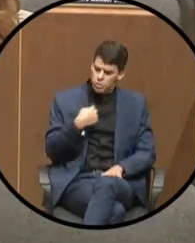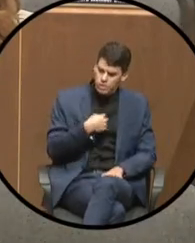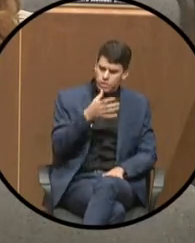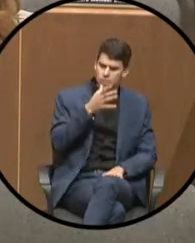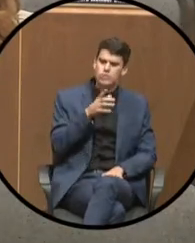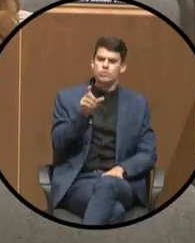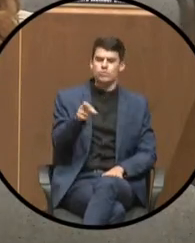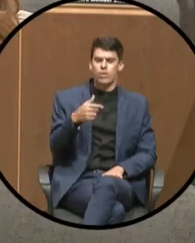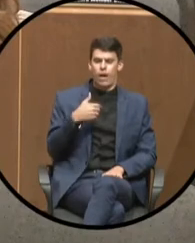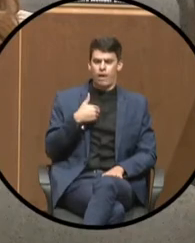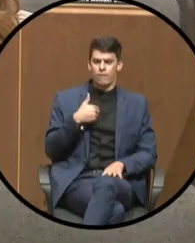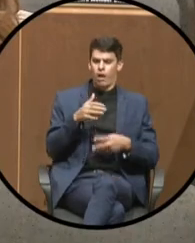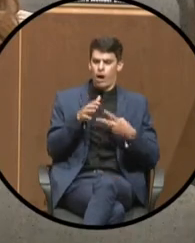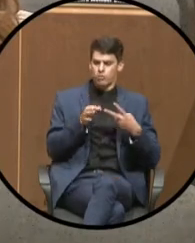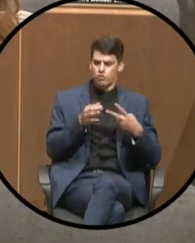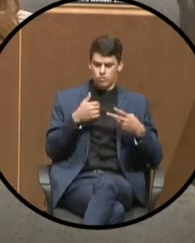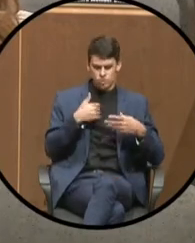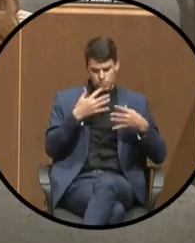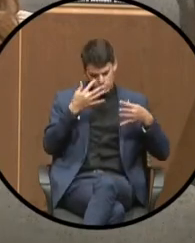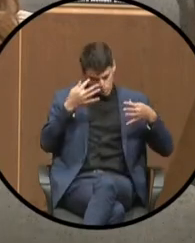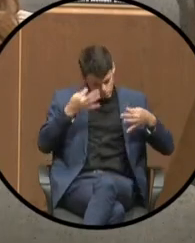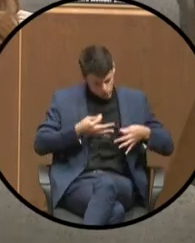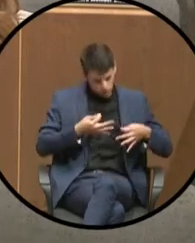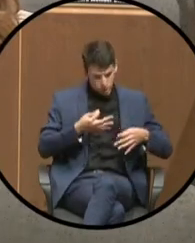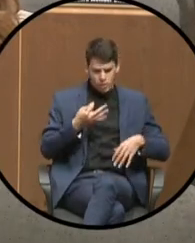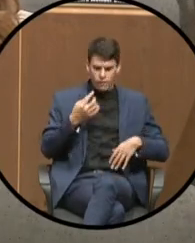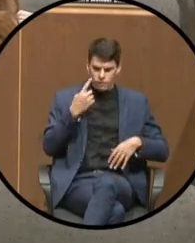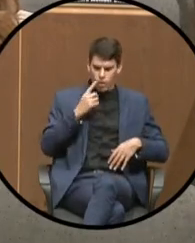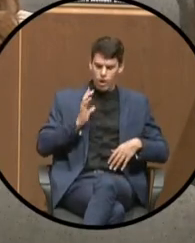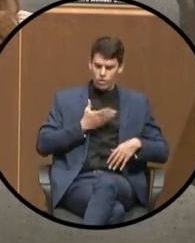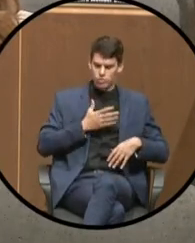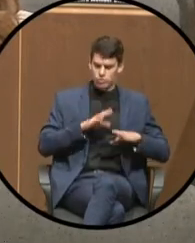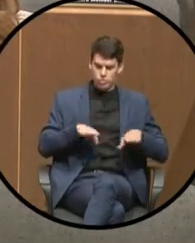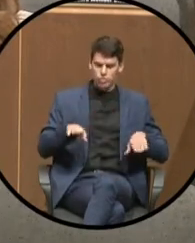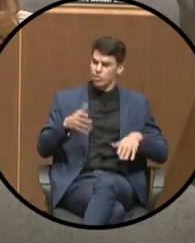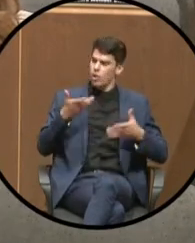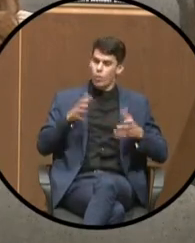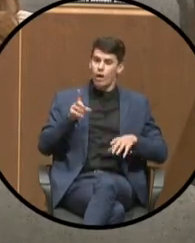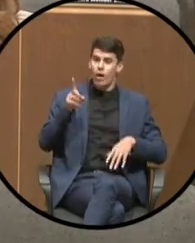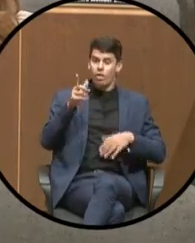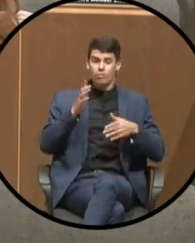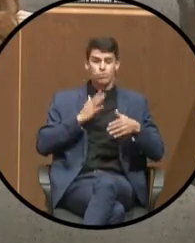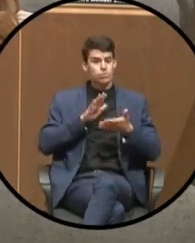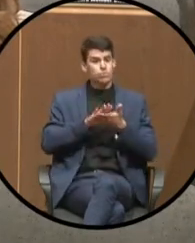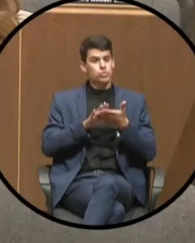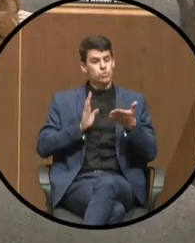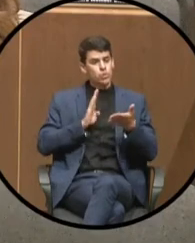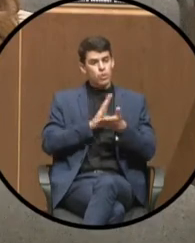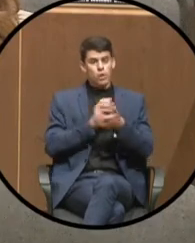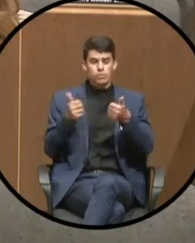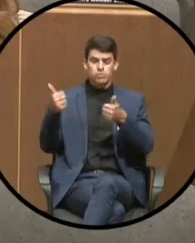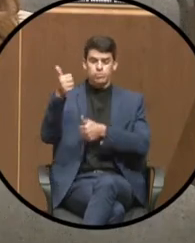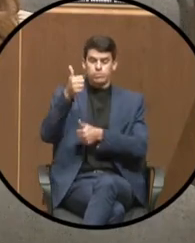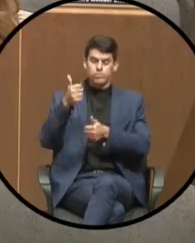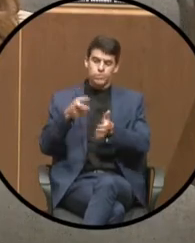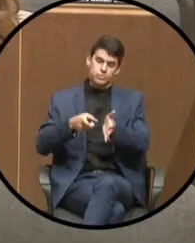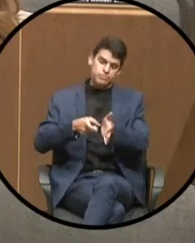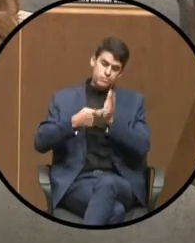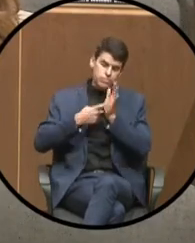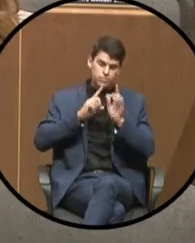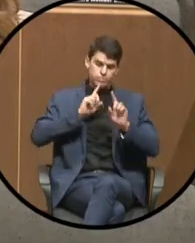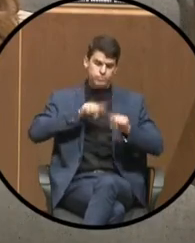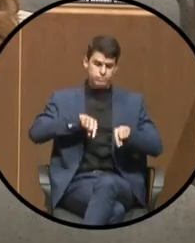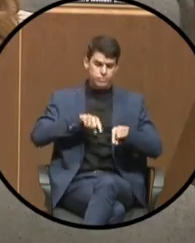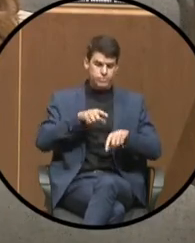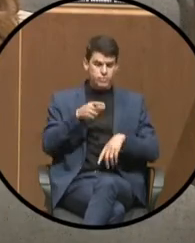option to do what's right for our children and not to mandate something that is ultimately going to impact